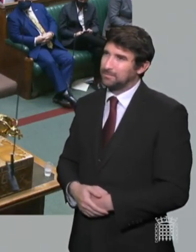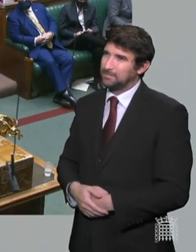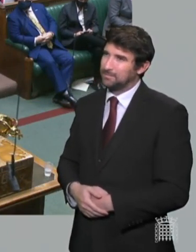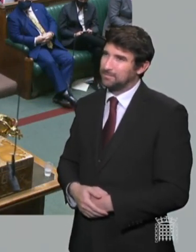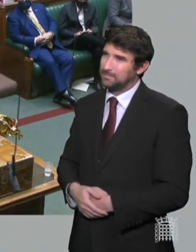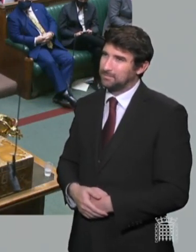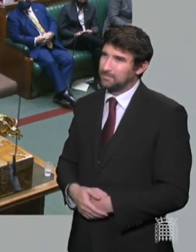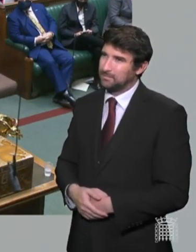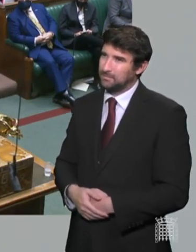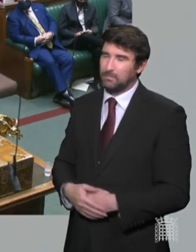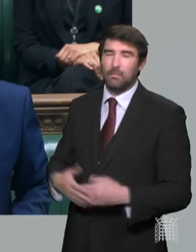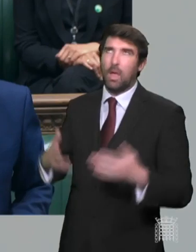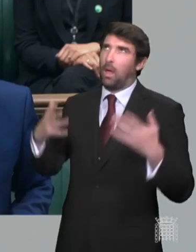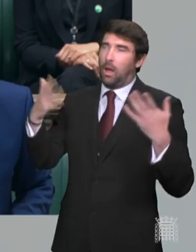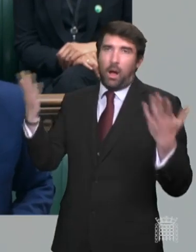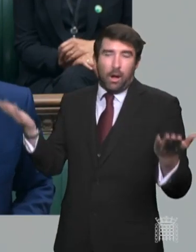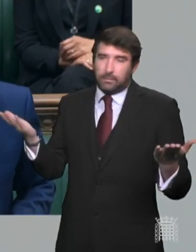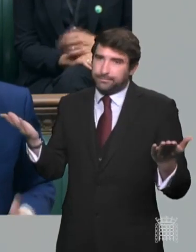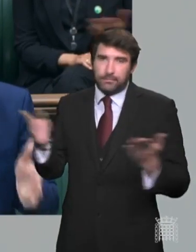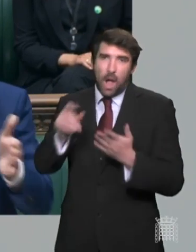His plan is